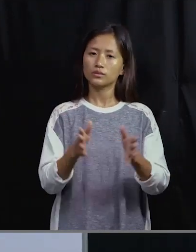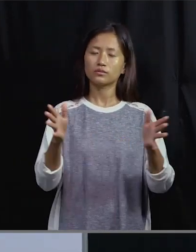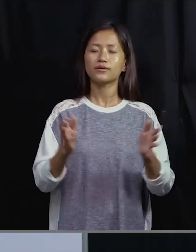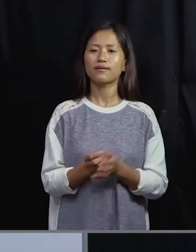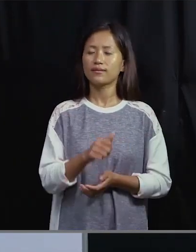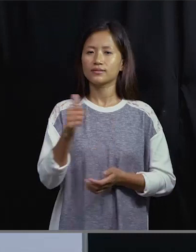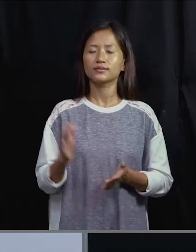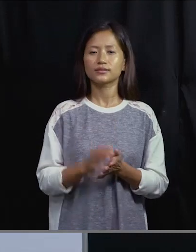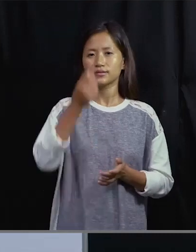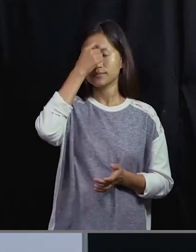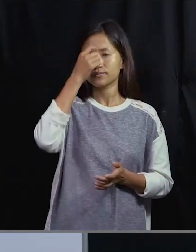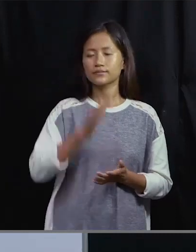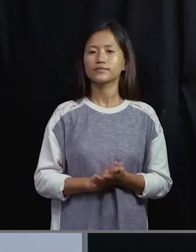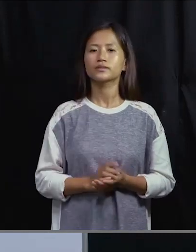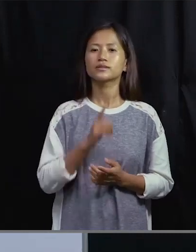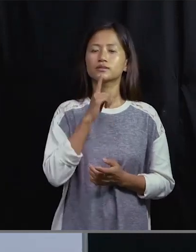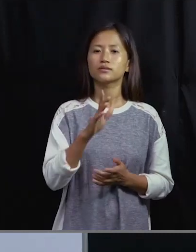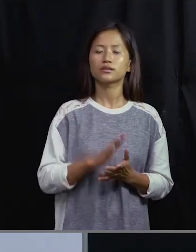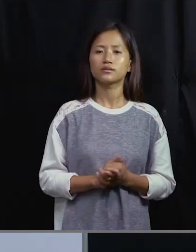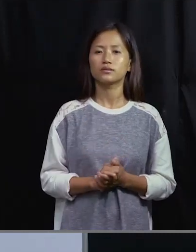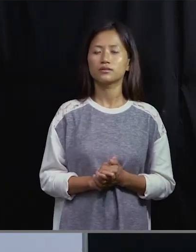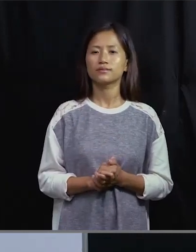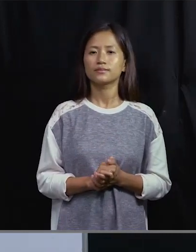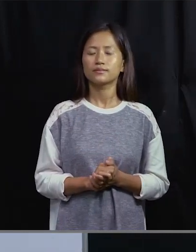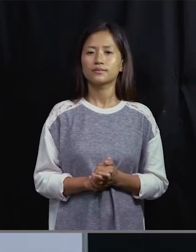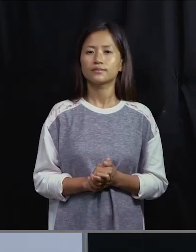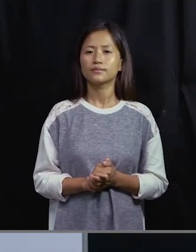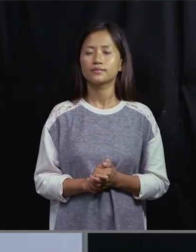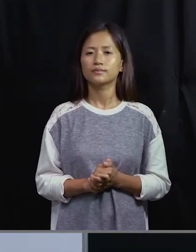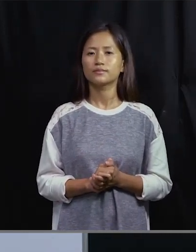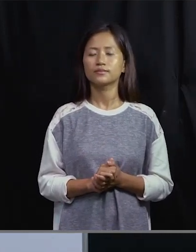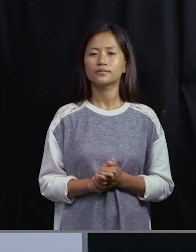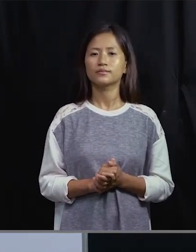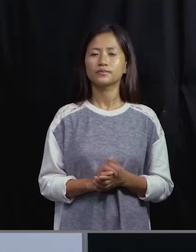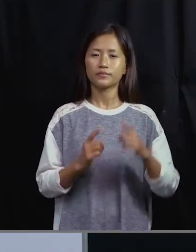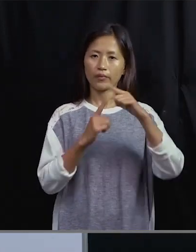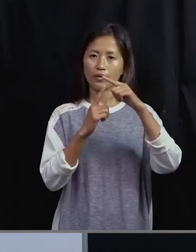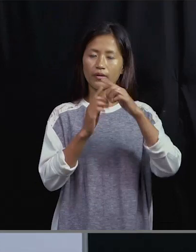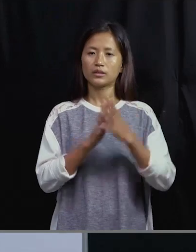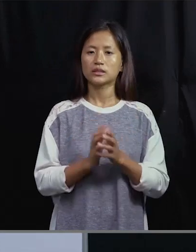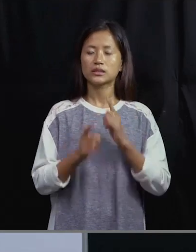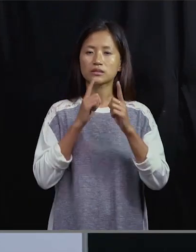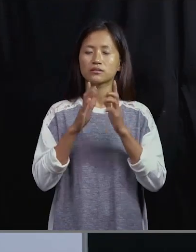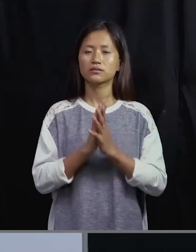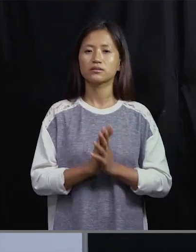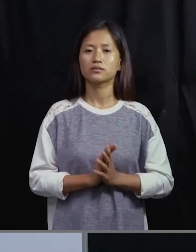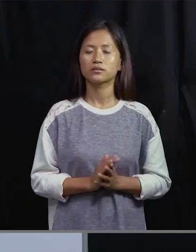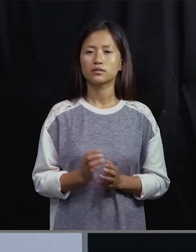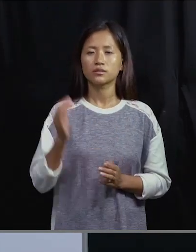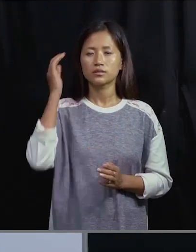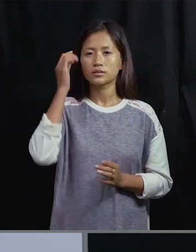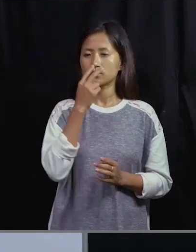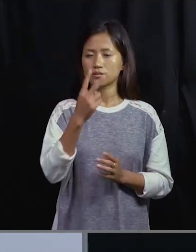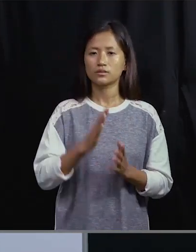difficulty. Now, student, I just want to tell you this, the topic, okay, that we are discussing. Please,